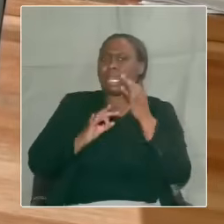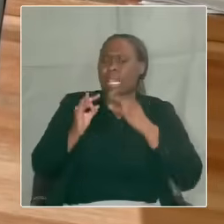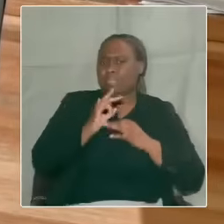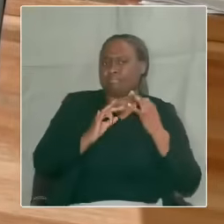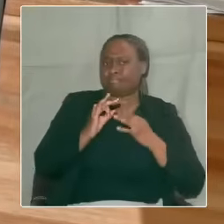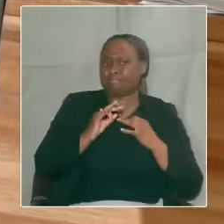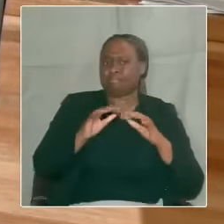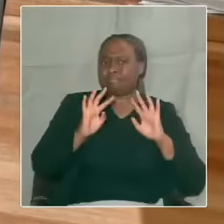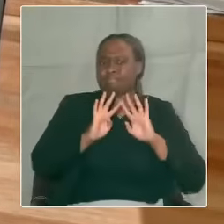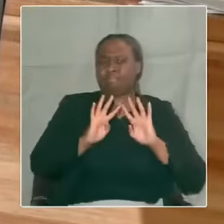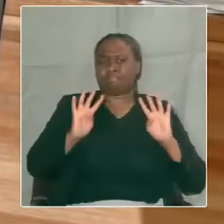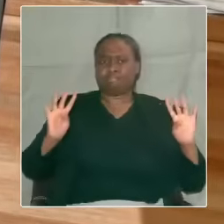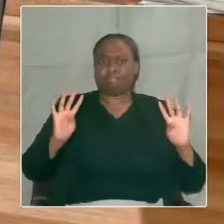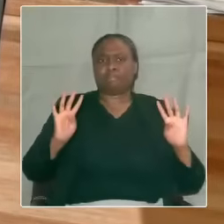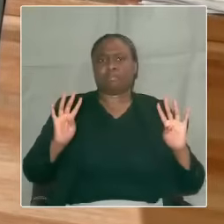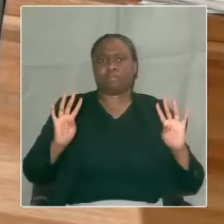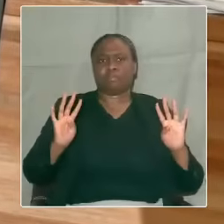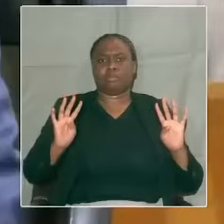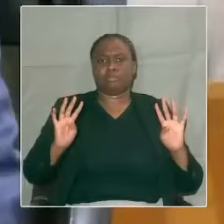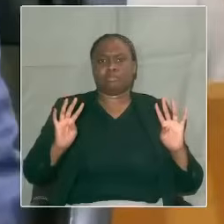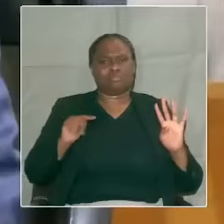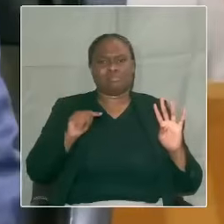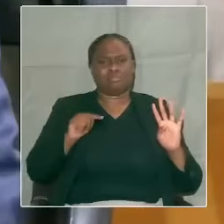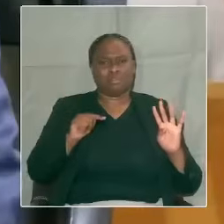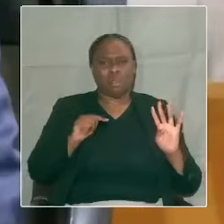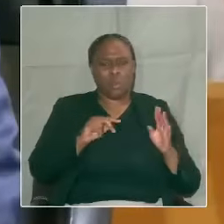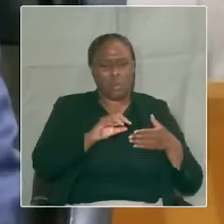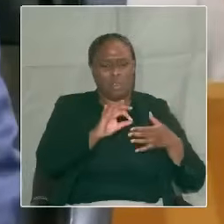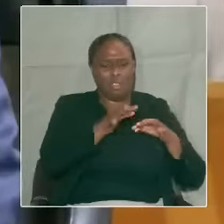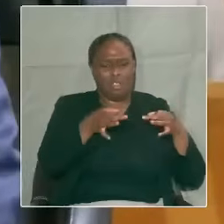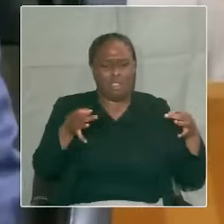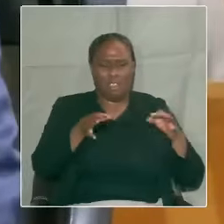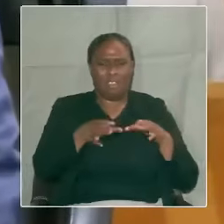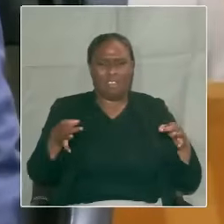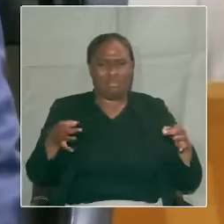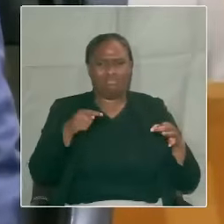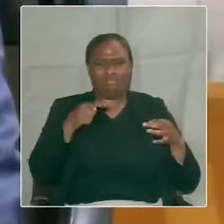and the Commissioners, what point do you seek to make here?